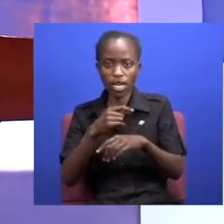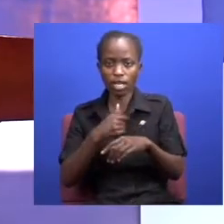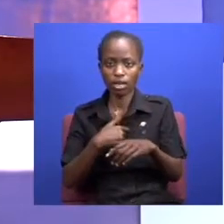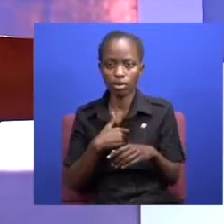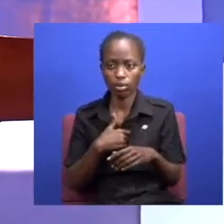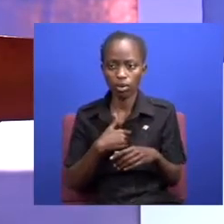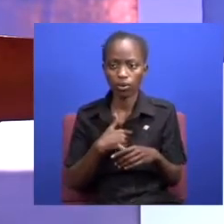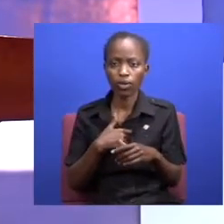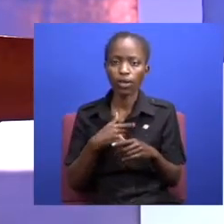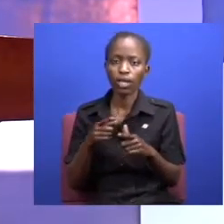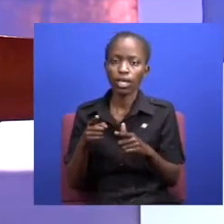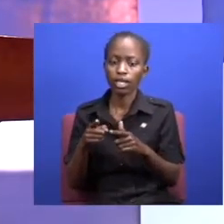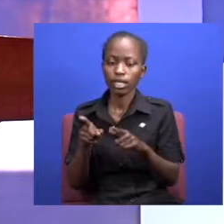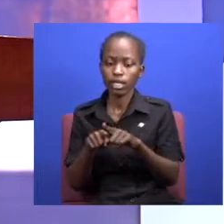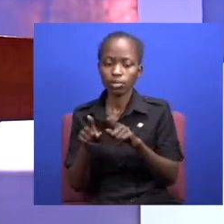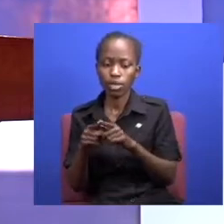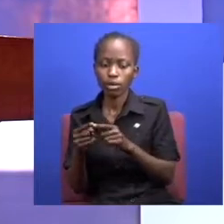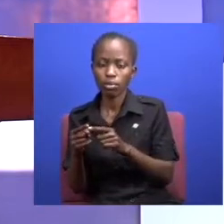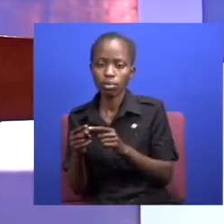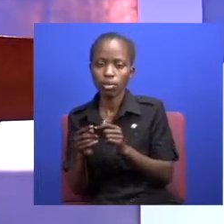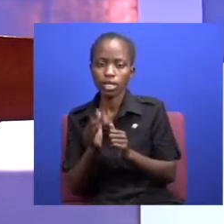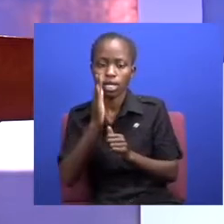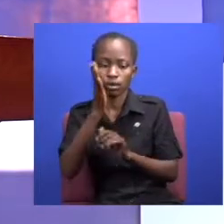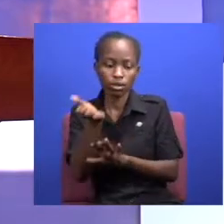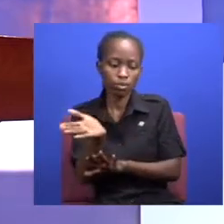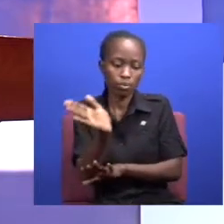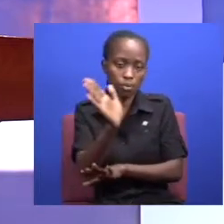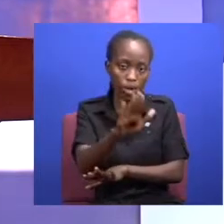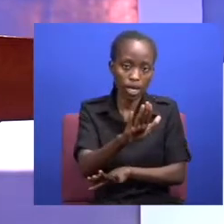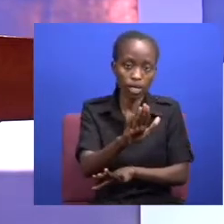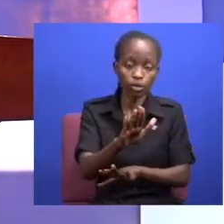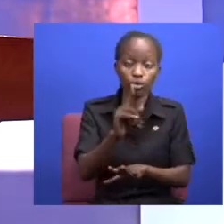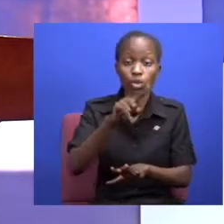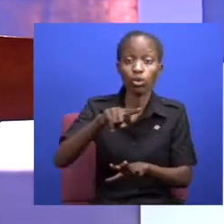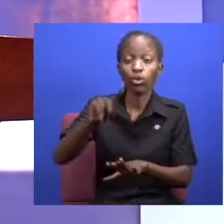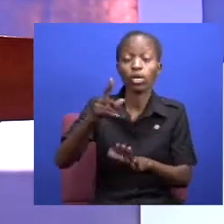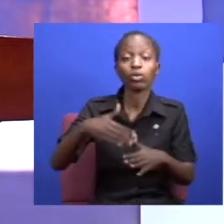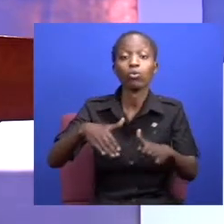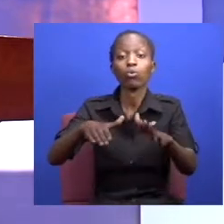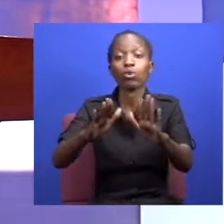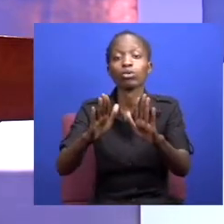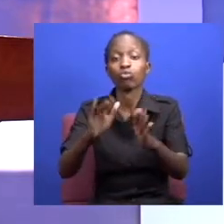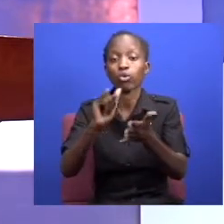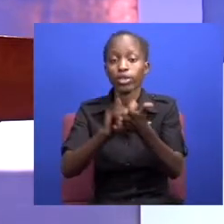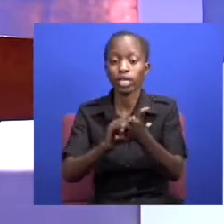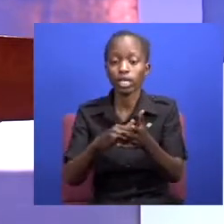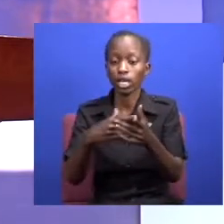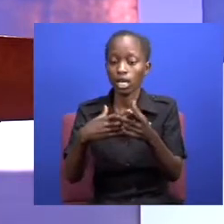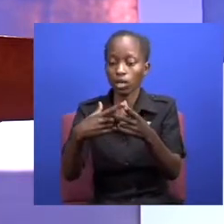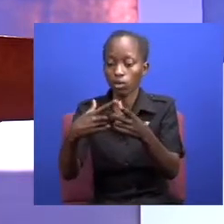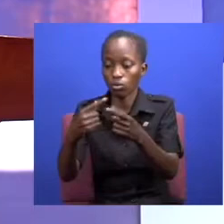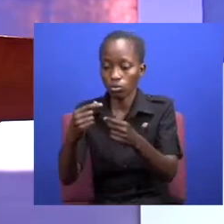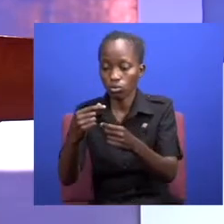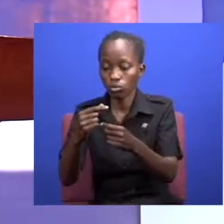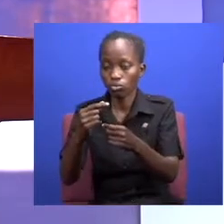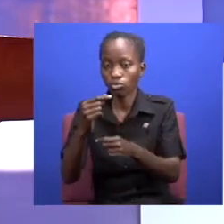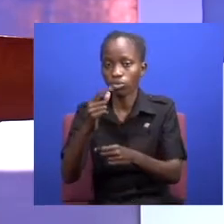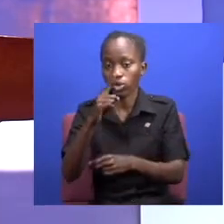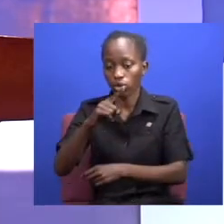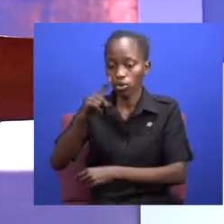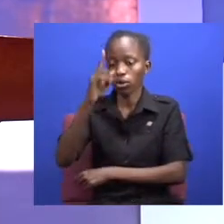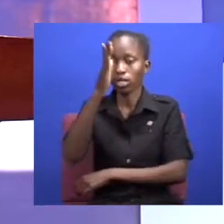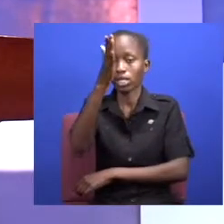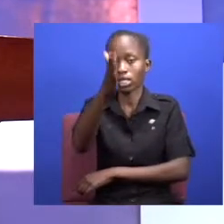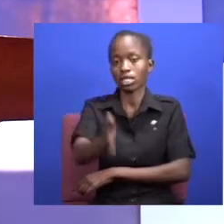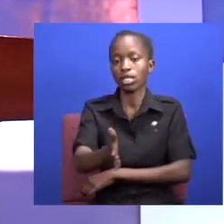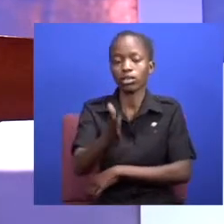while, it directs me back to the path where I ought to be so that I can get back to the place or the path